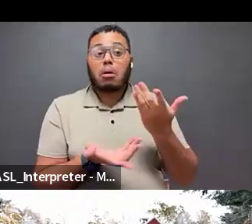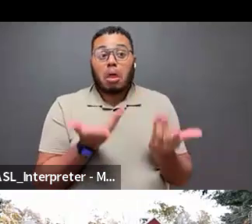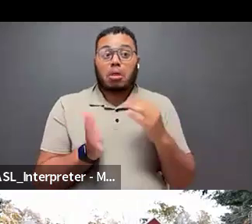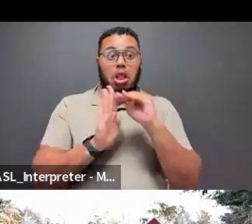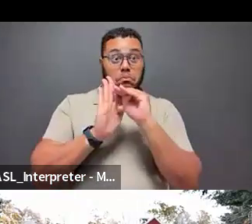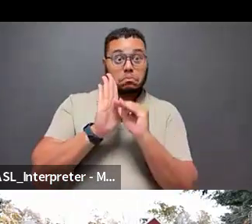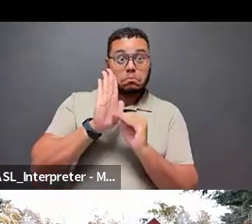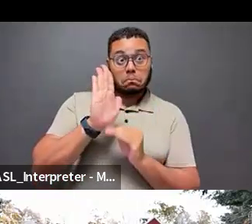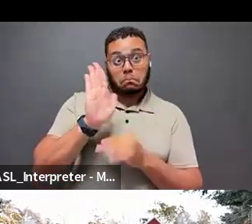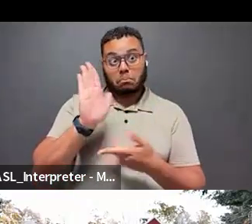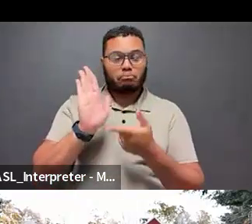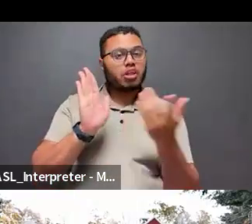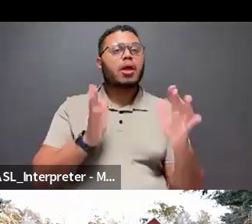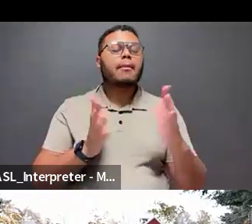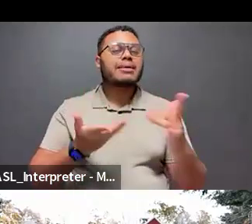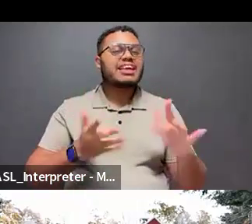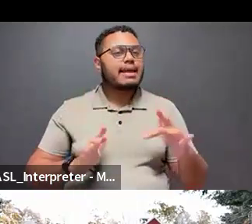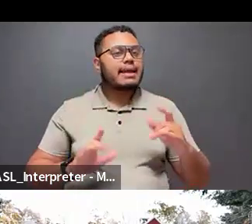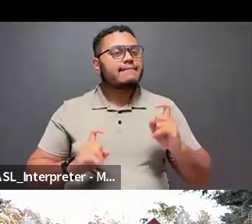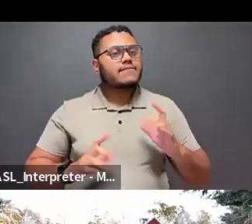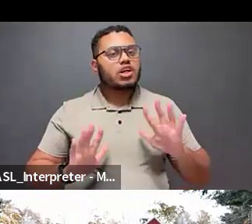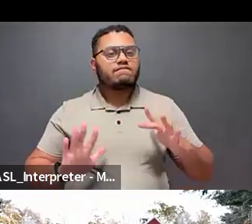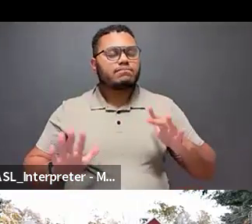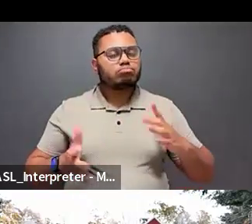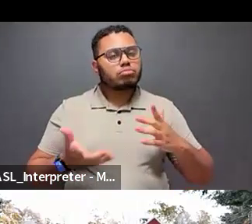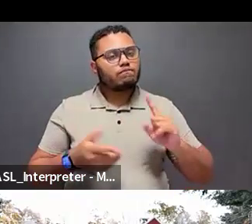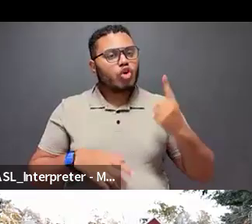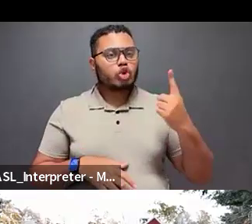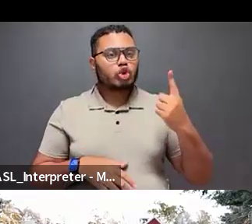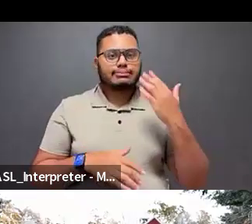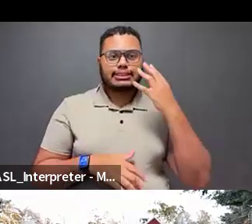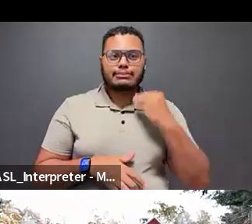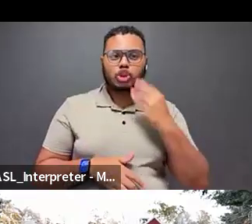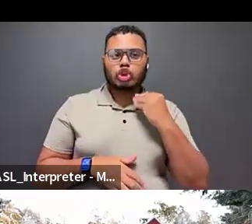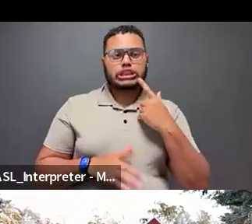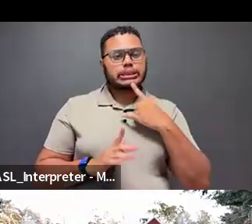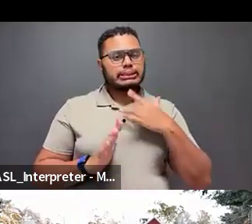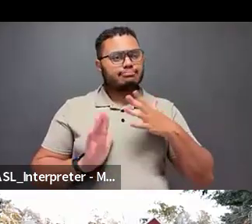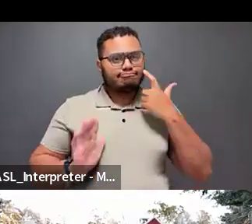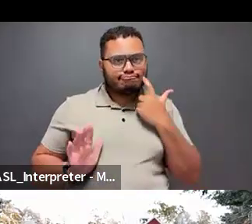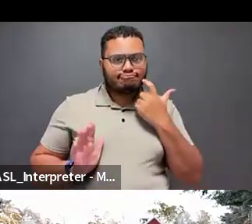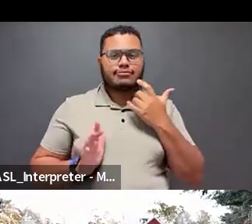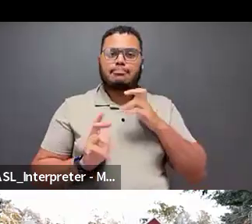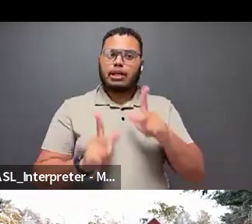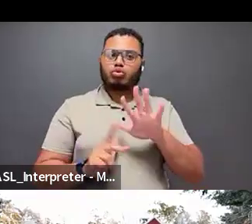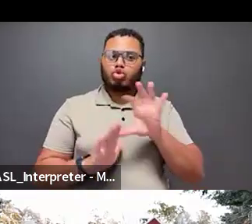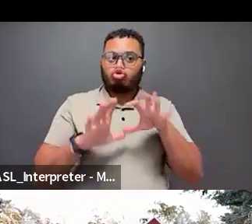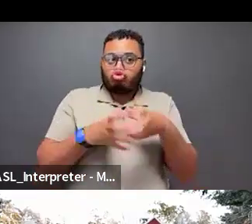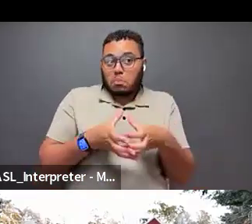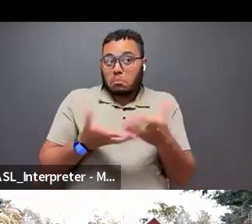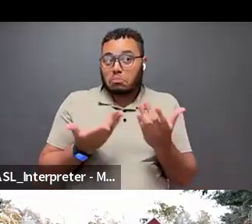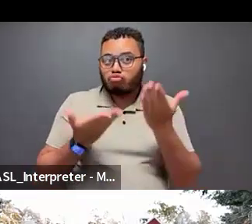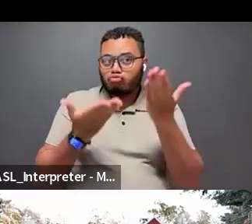might give a firsthand experience feedback back to your group. It's just a suggestion.